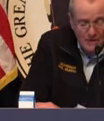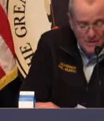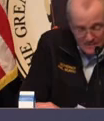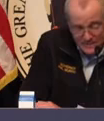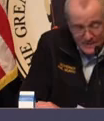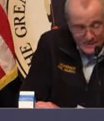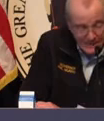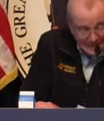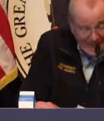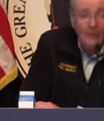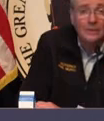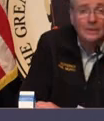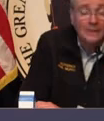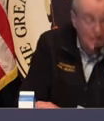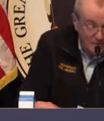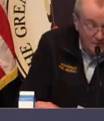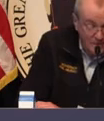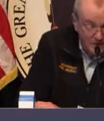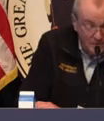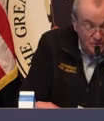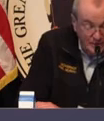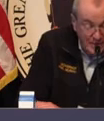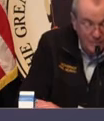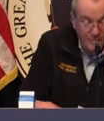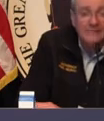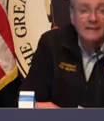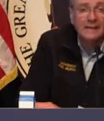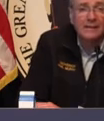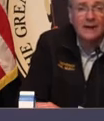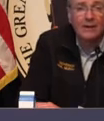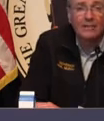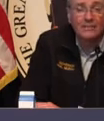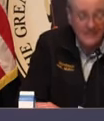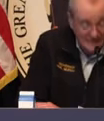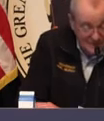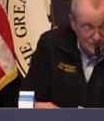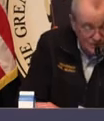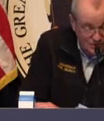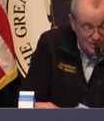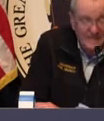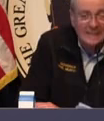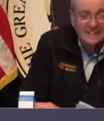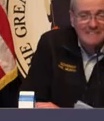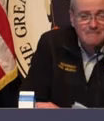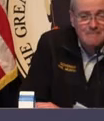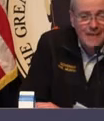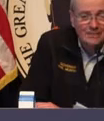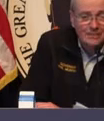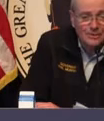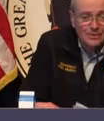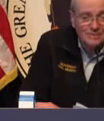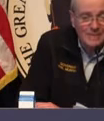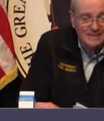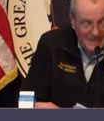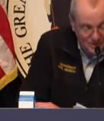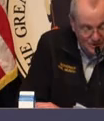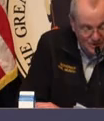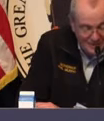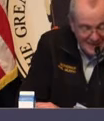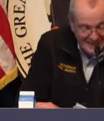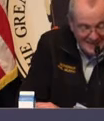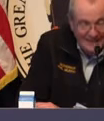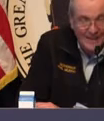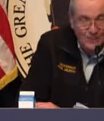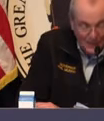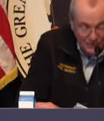took care of him. And now he wanted to make sure that they were being taken care of in return. That looks to me like